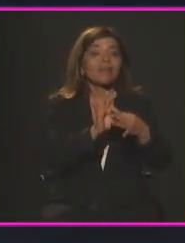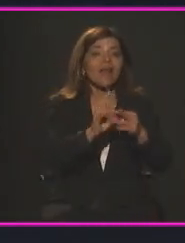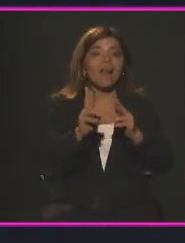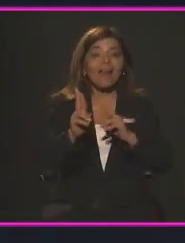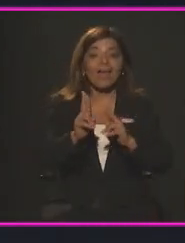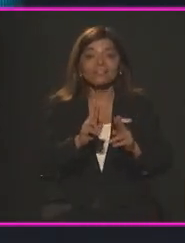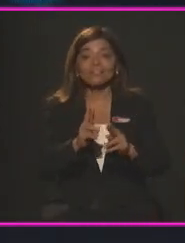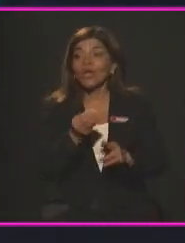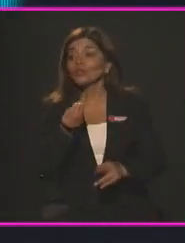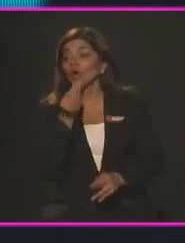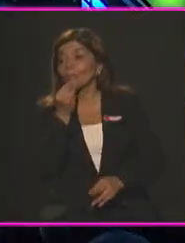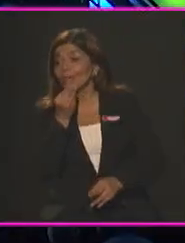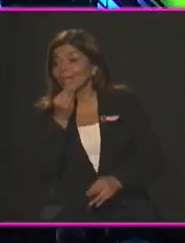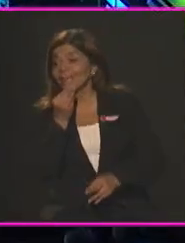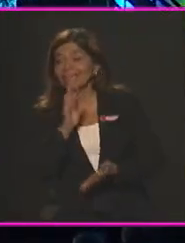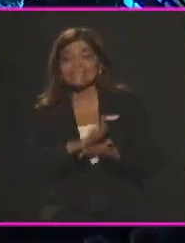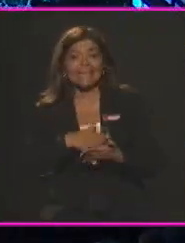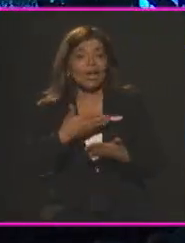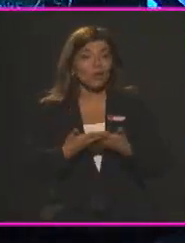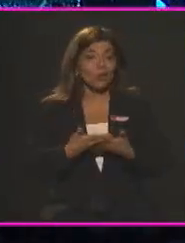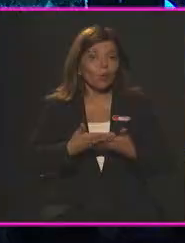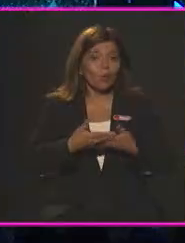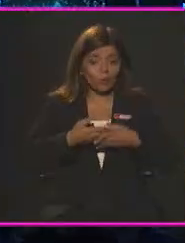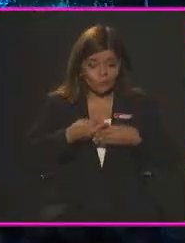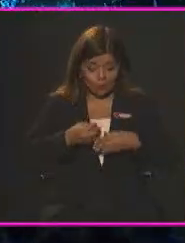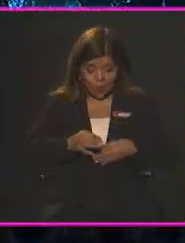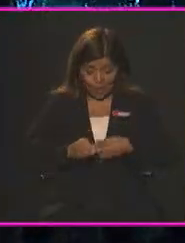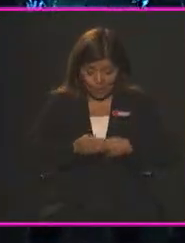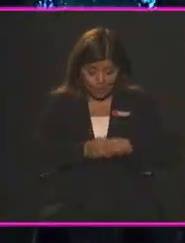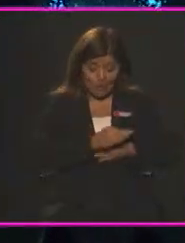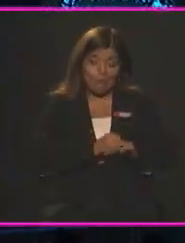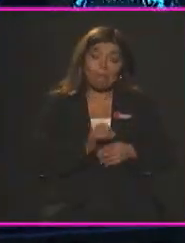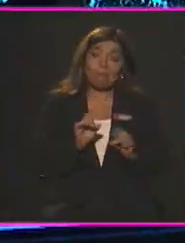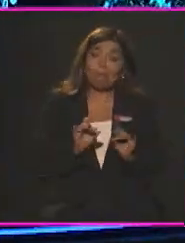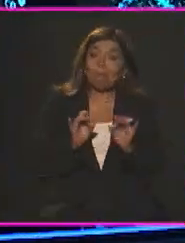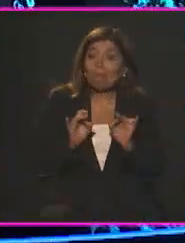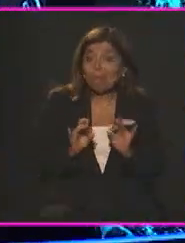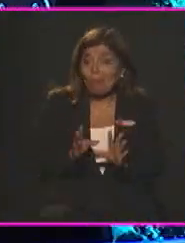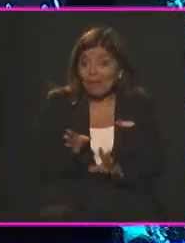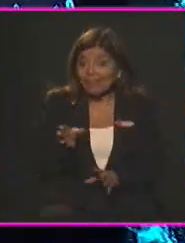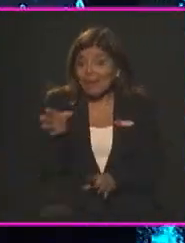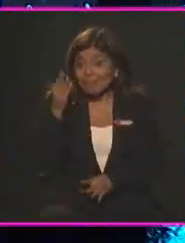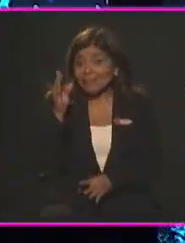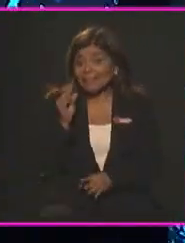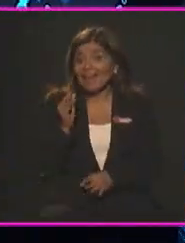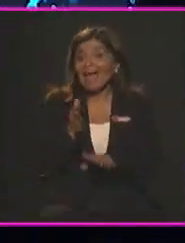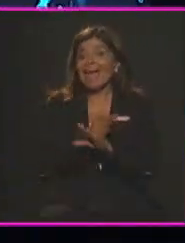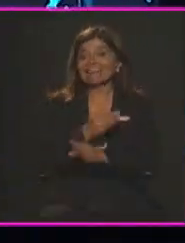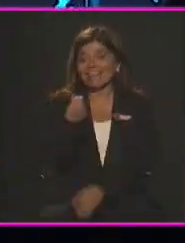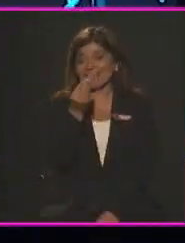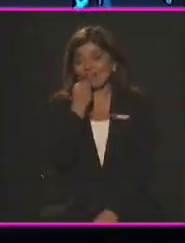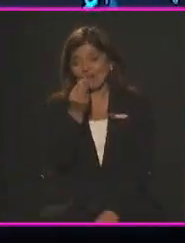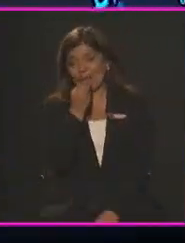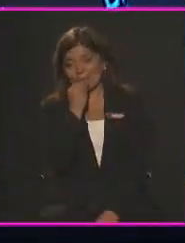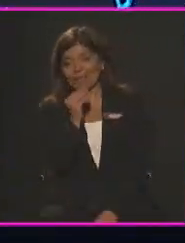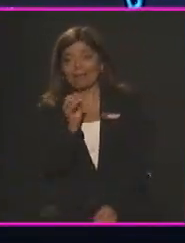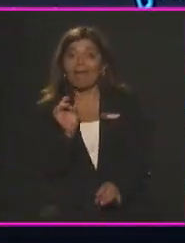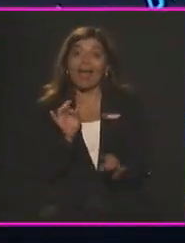So perhaps you will think of some new things about dinner as you go to eat after this talk.